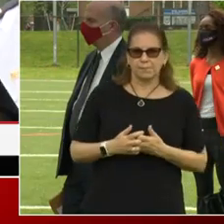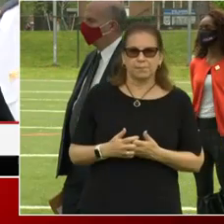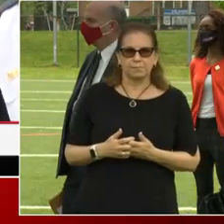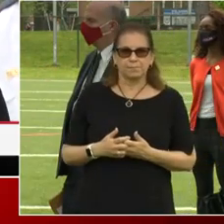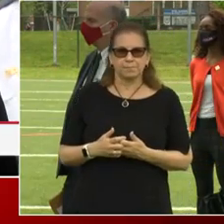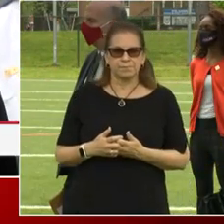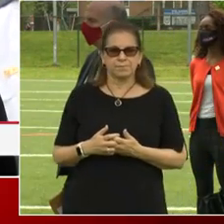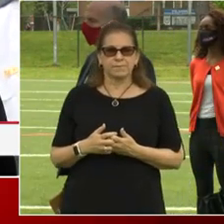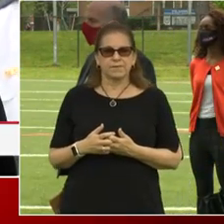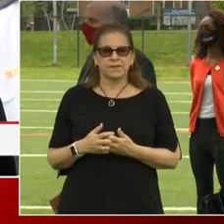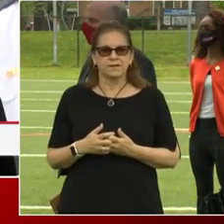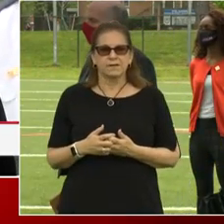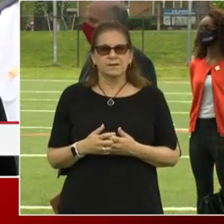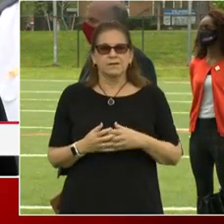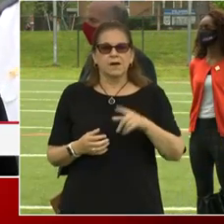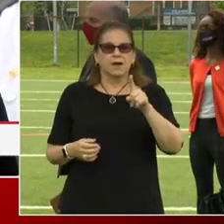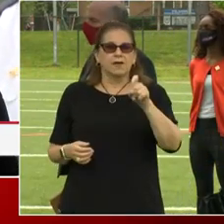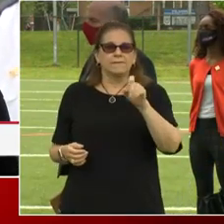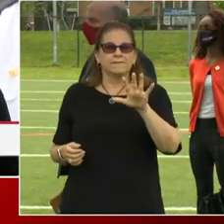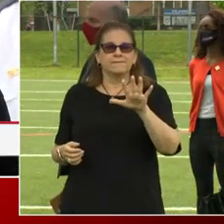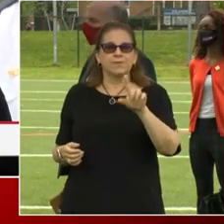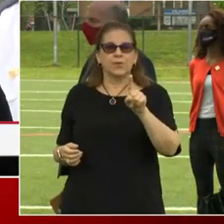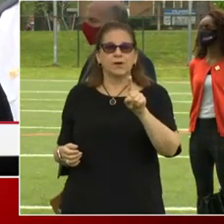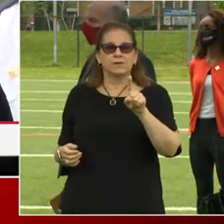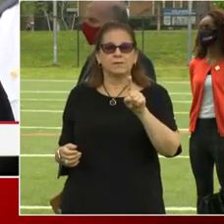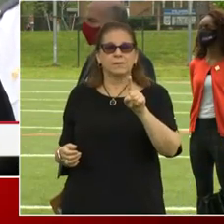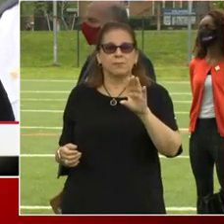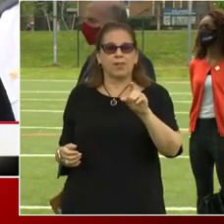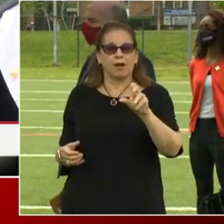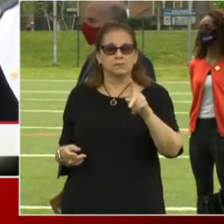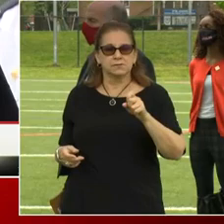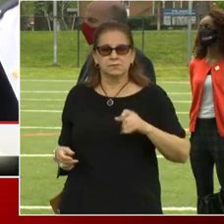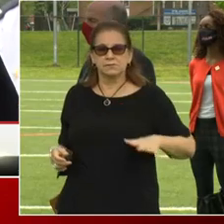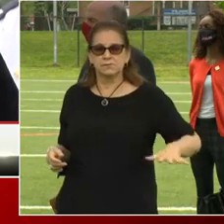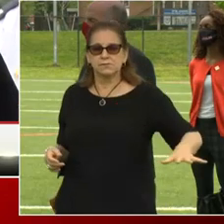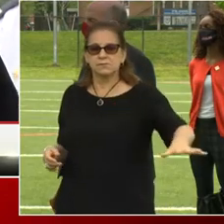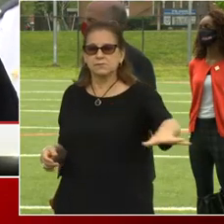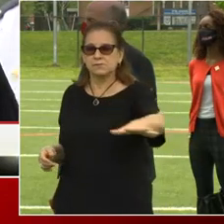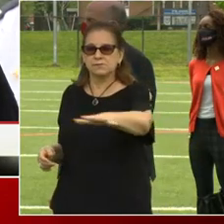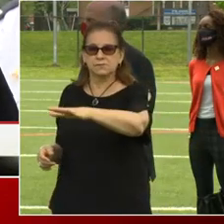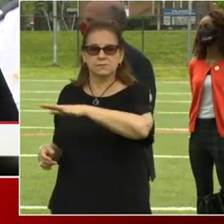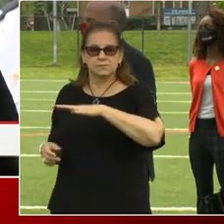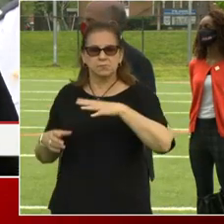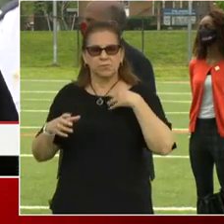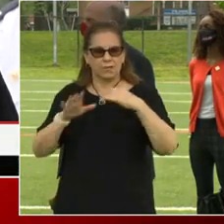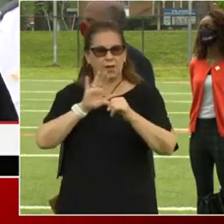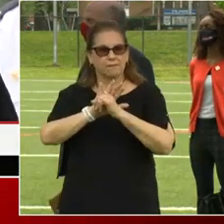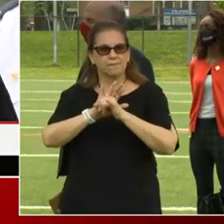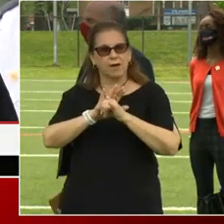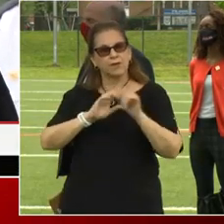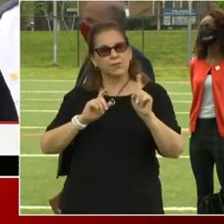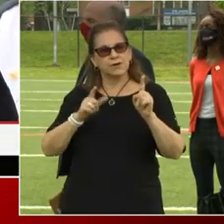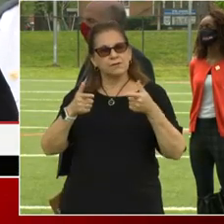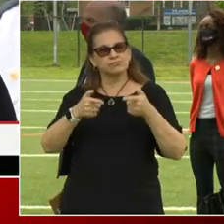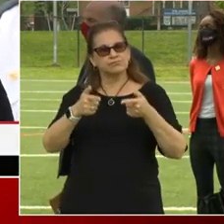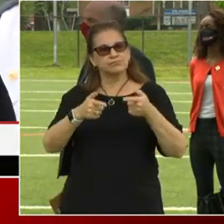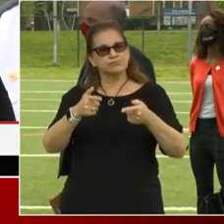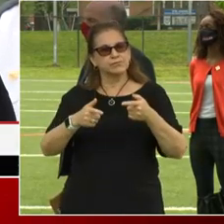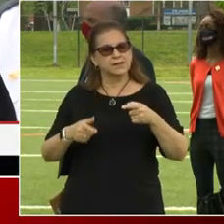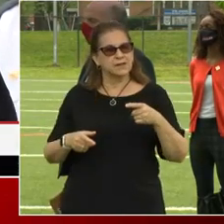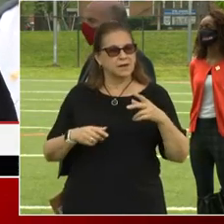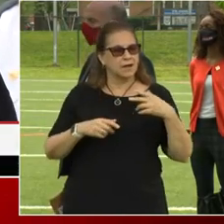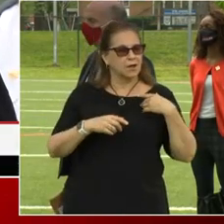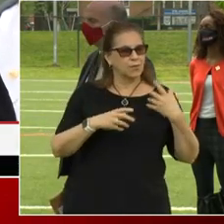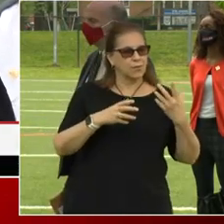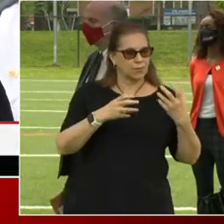additional 151 blocks that have been identified for building blocks. There is an intersection between the building blocks and the Summer